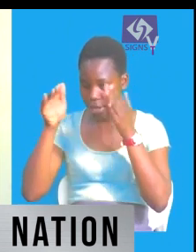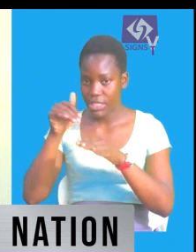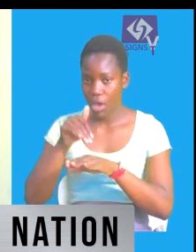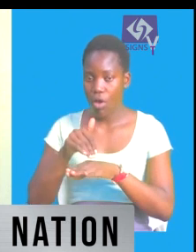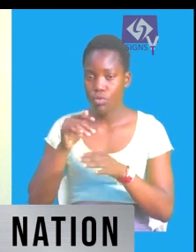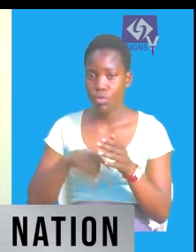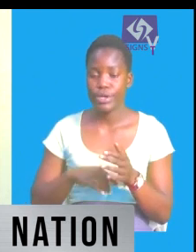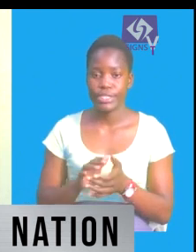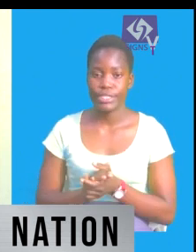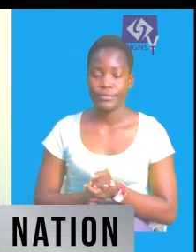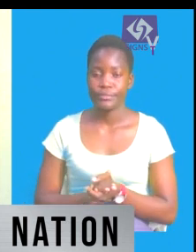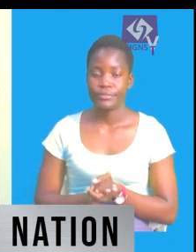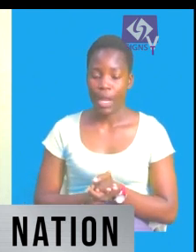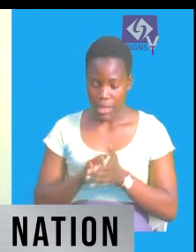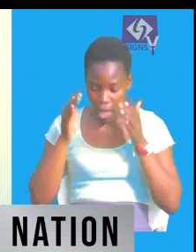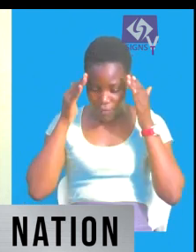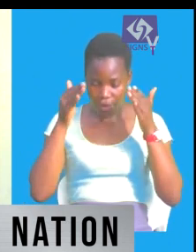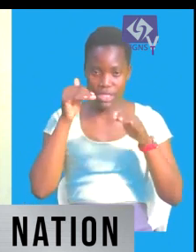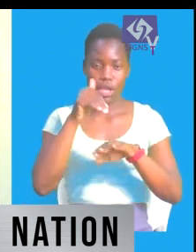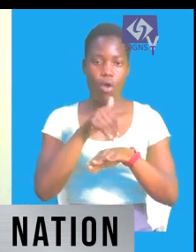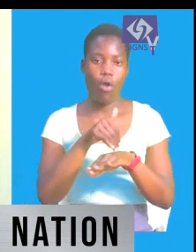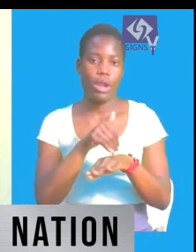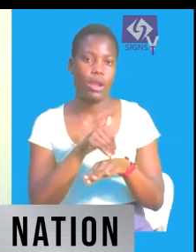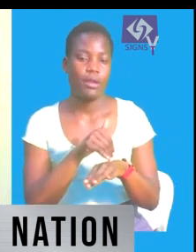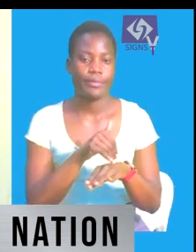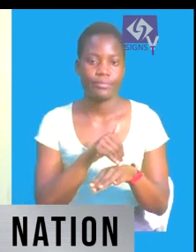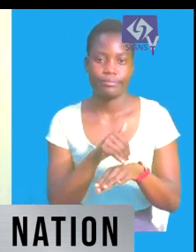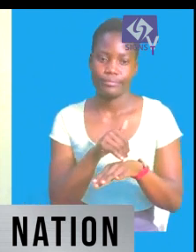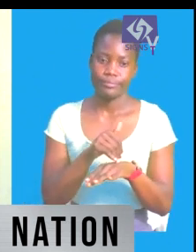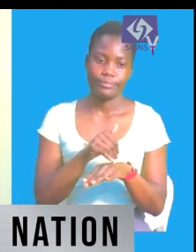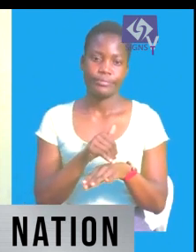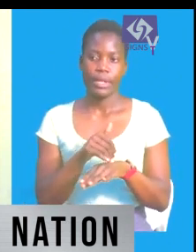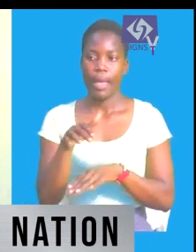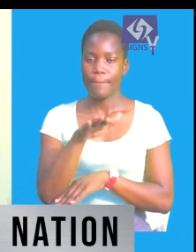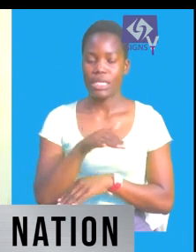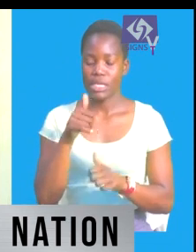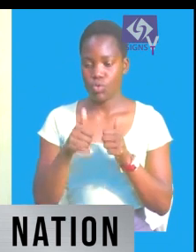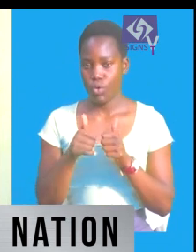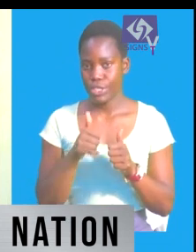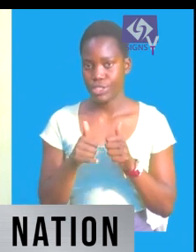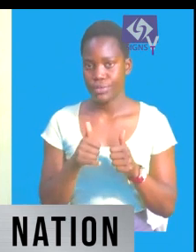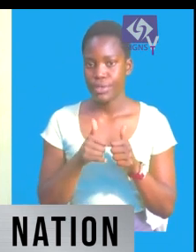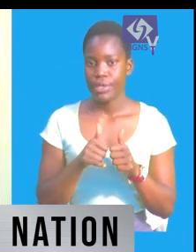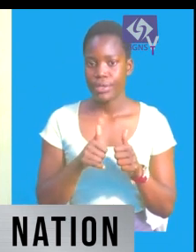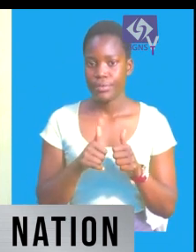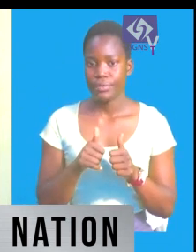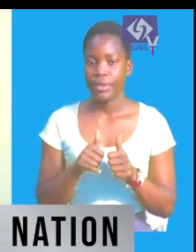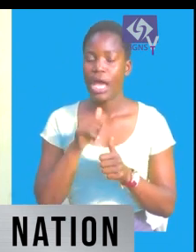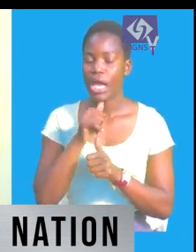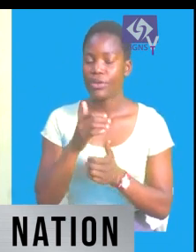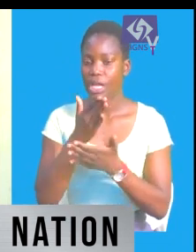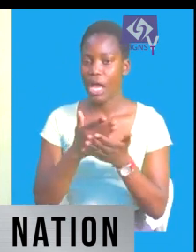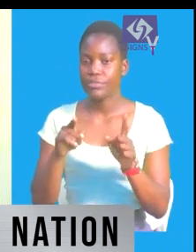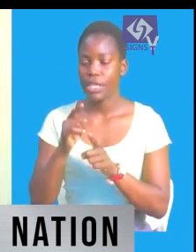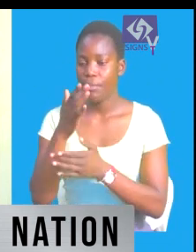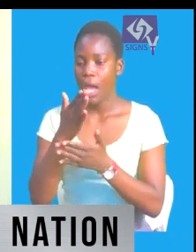ASAL areas. Yeah. They're also focusing on areas that are not necessarily arid or semi-arid. Yeah. And